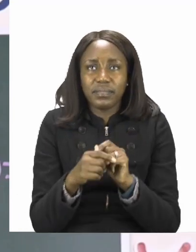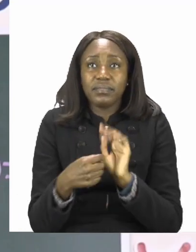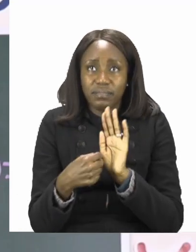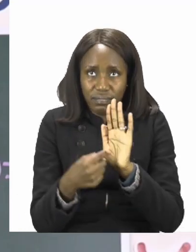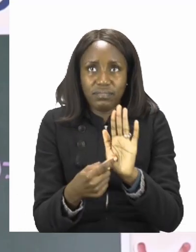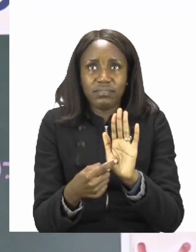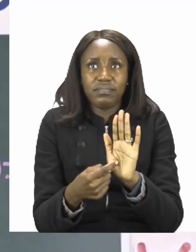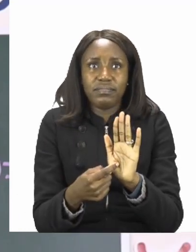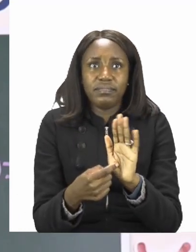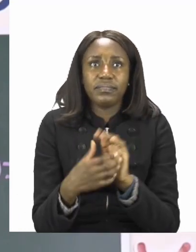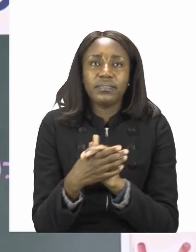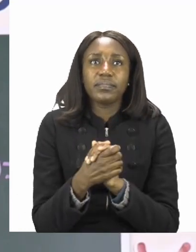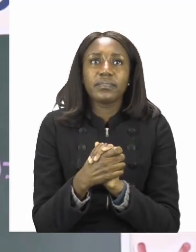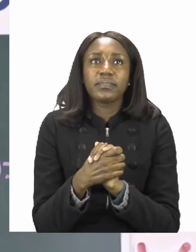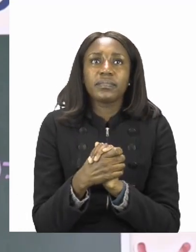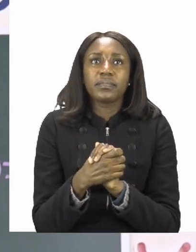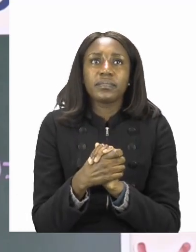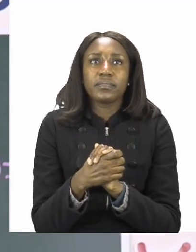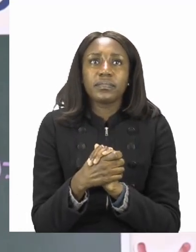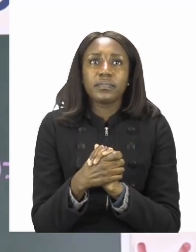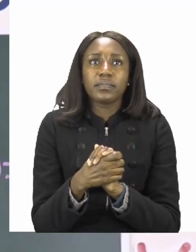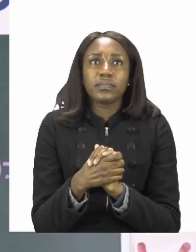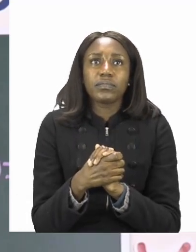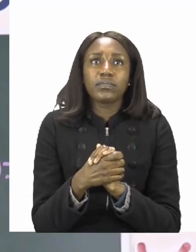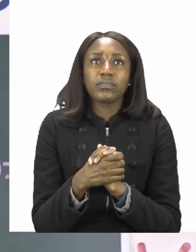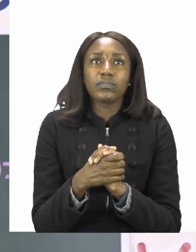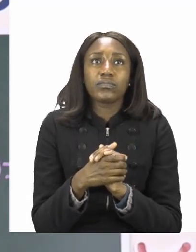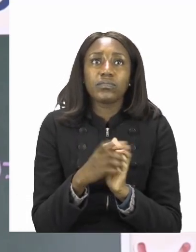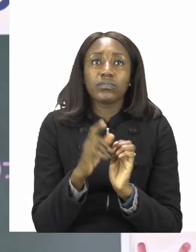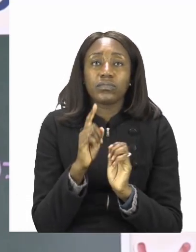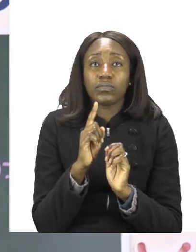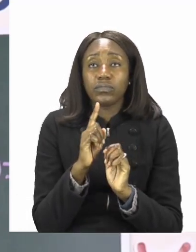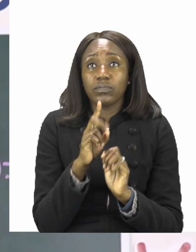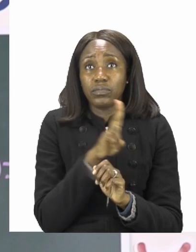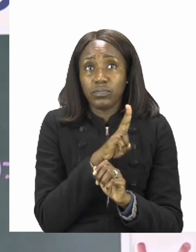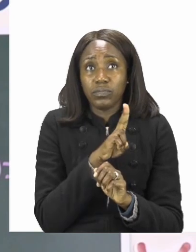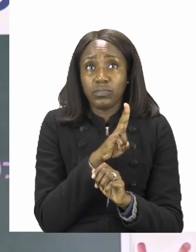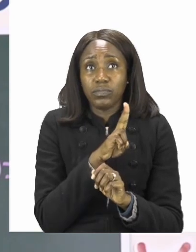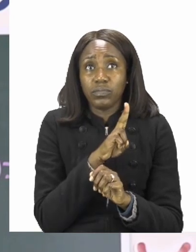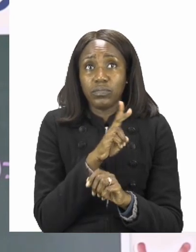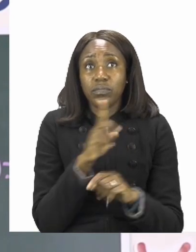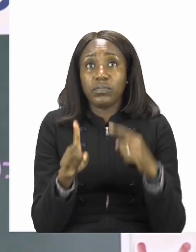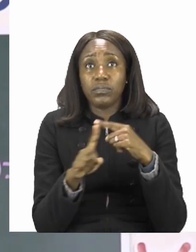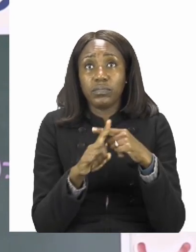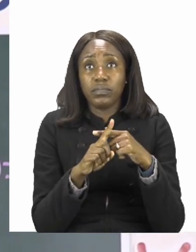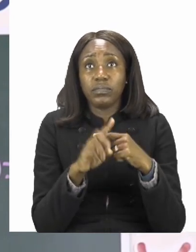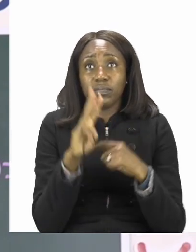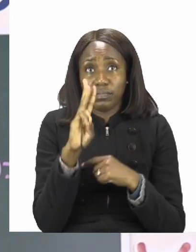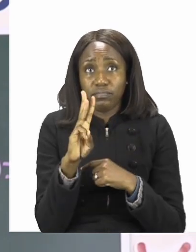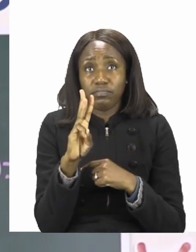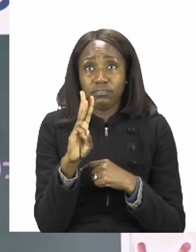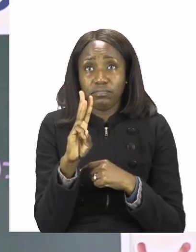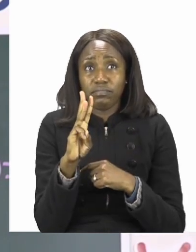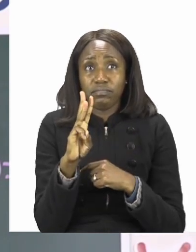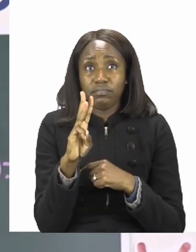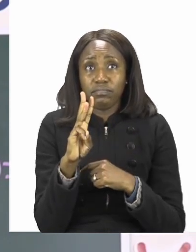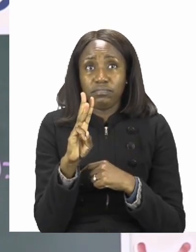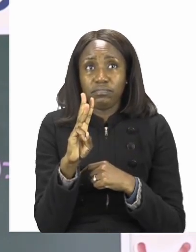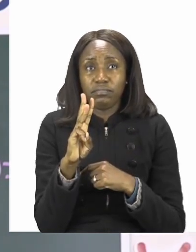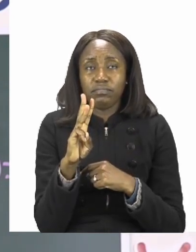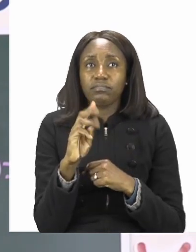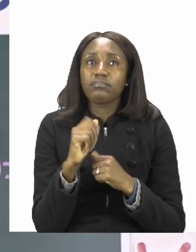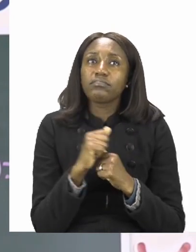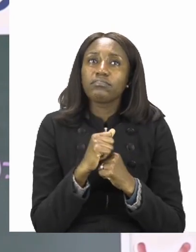the tens first. We say 2 plus 3.